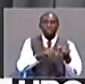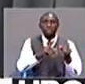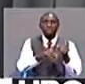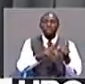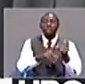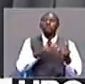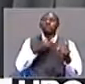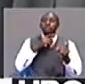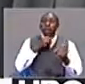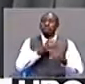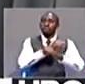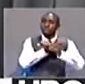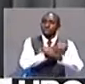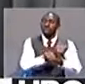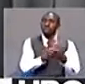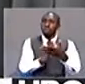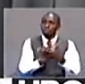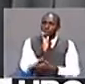wanted to protect the rights of